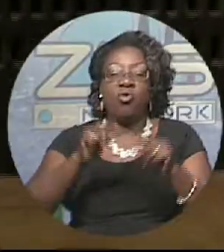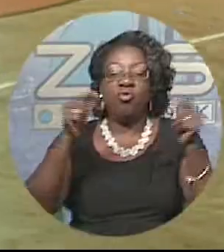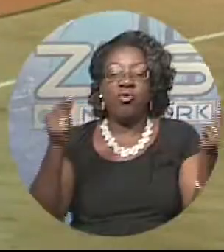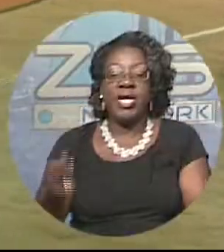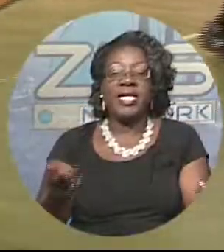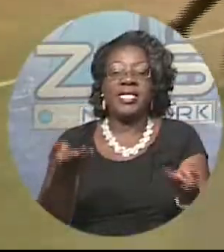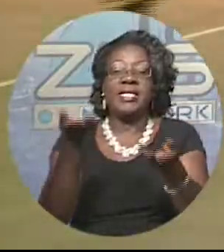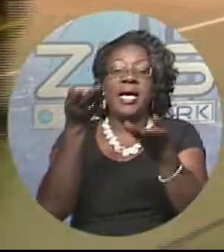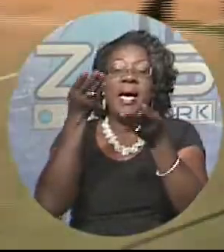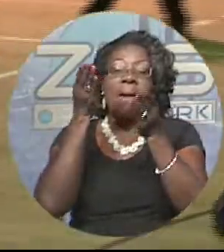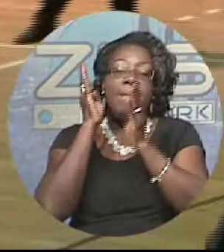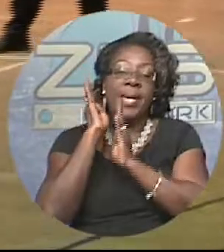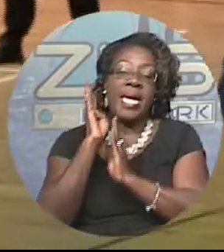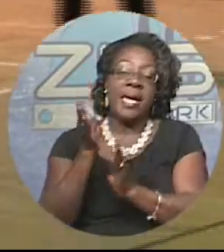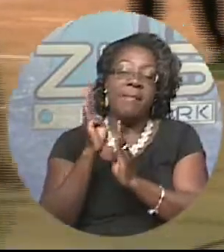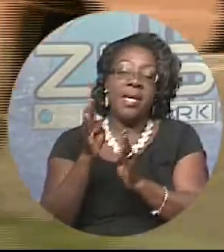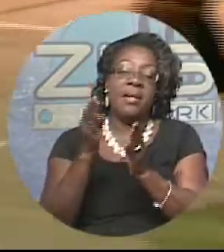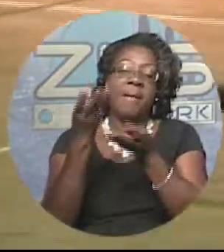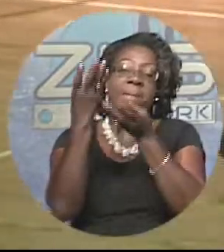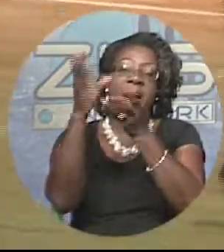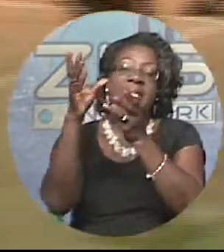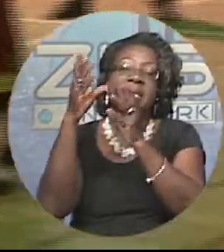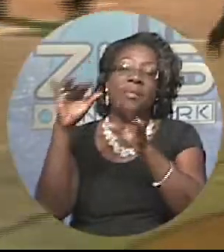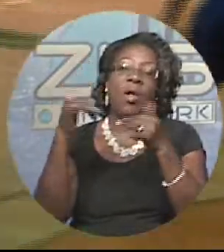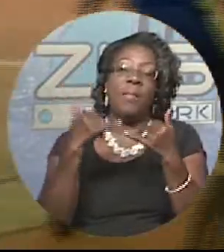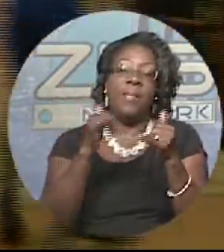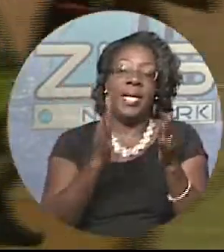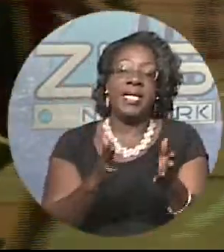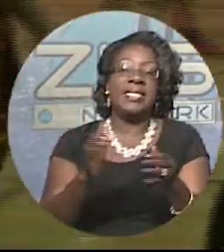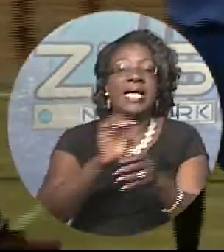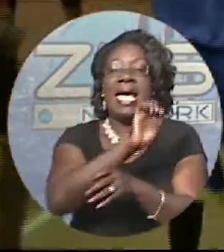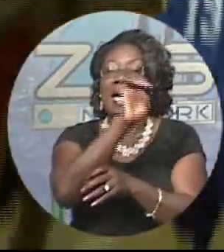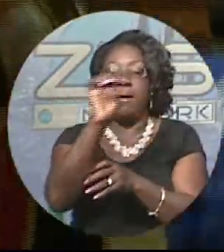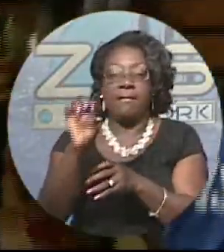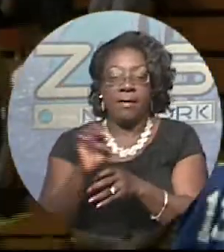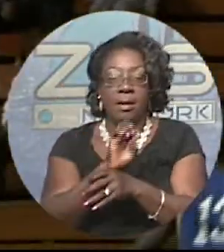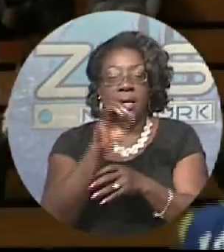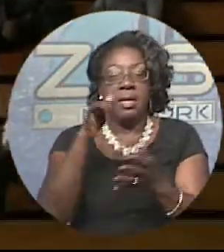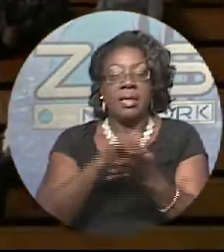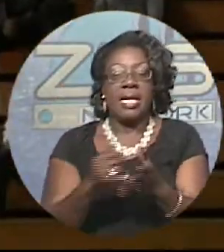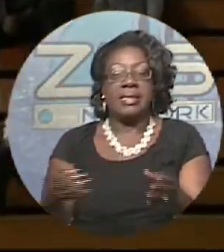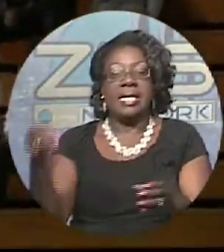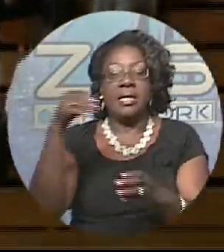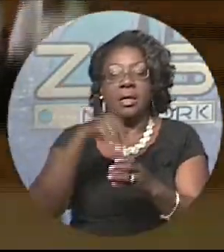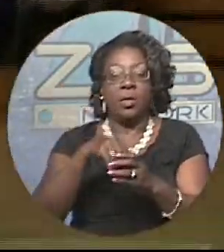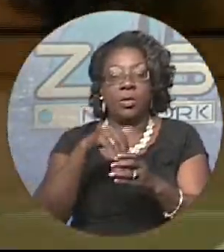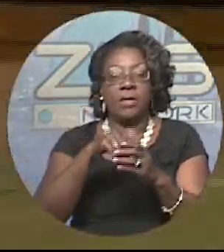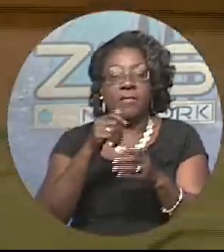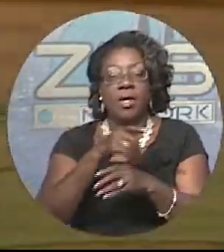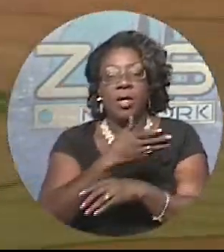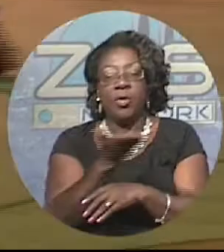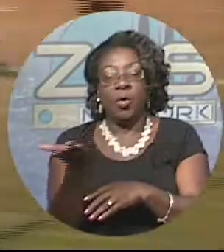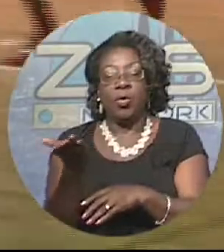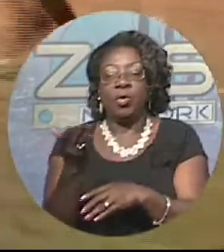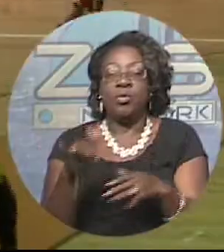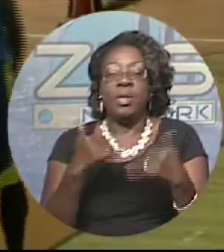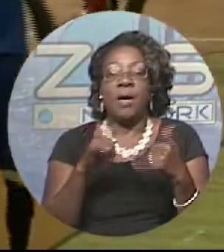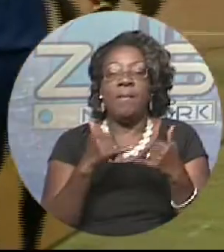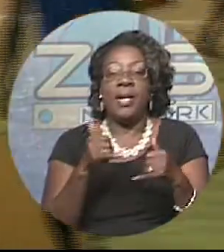Bahamian basketball players ever. And let me add, that's inclusive of those individuals who may have